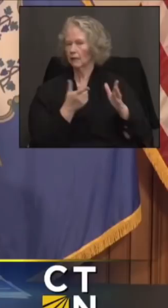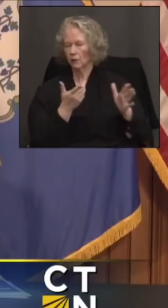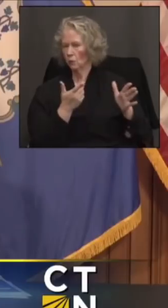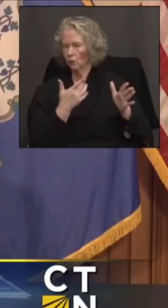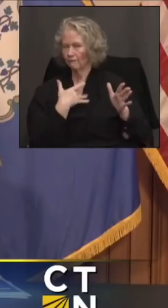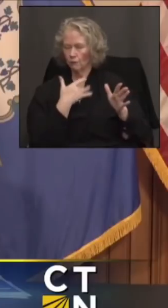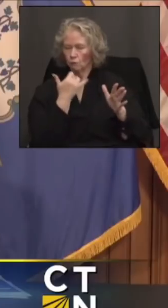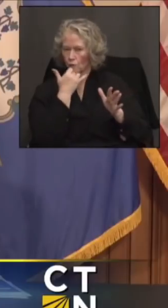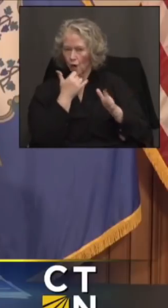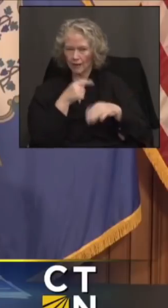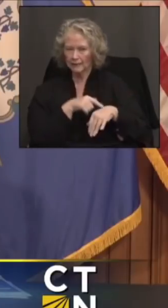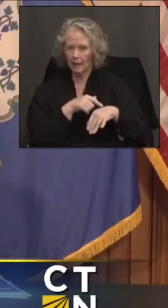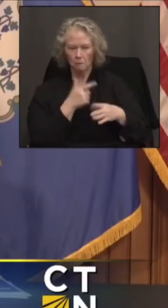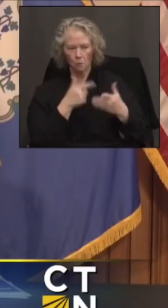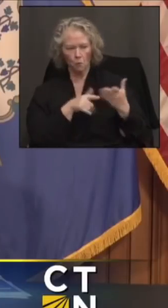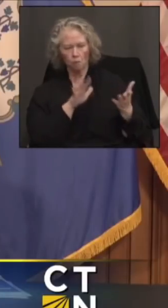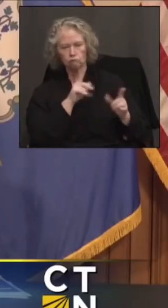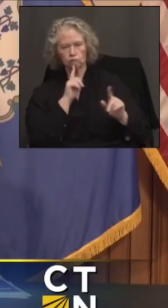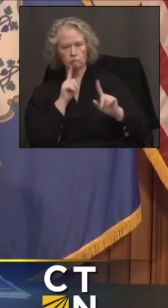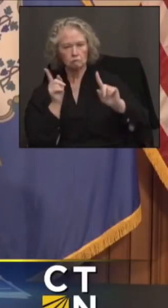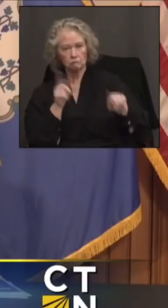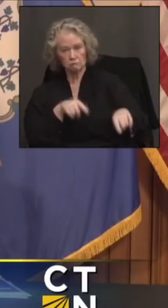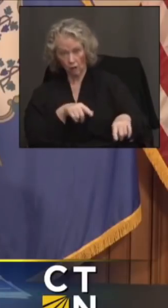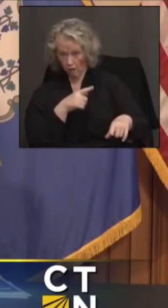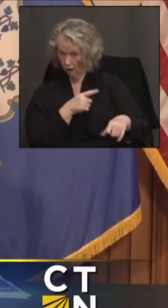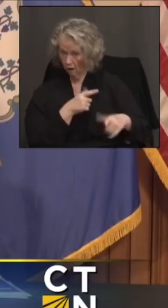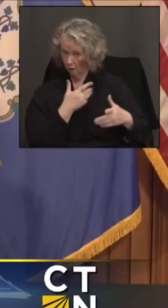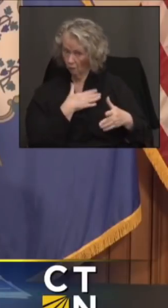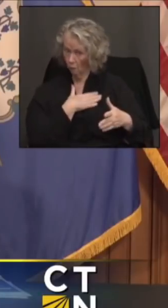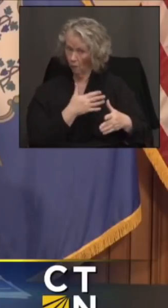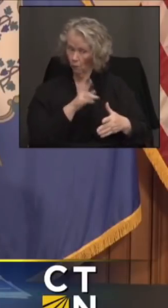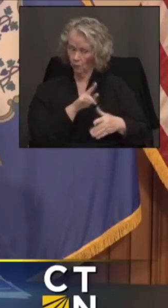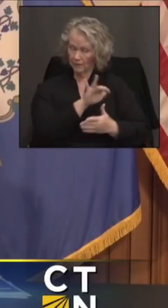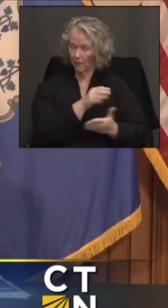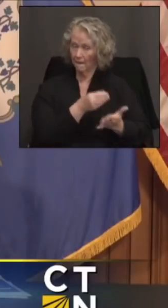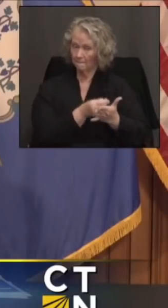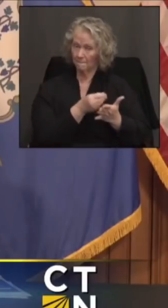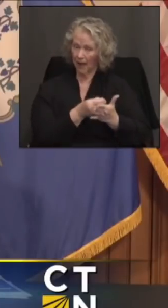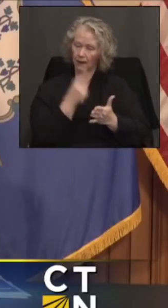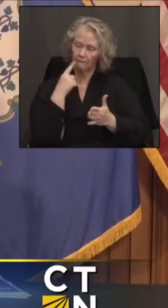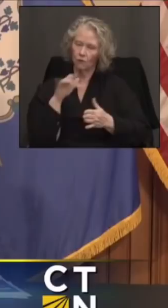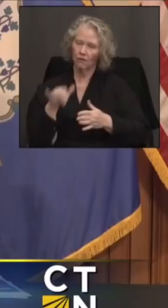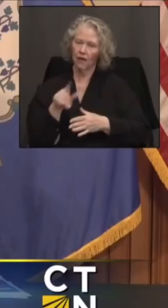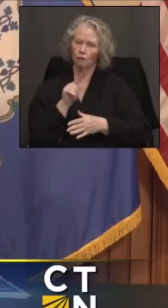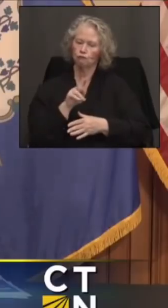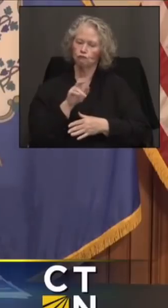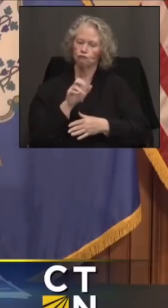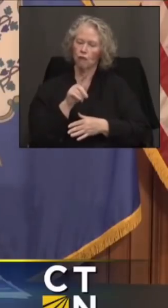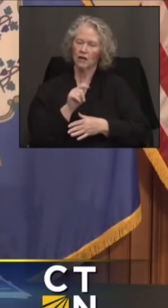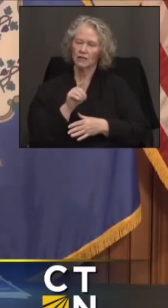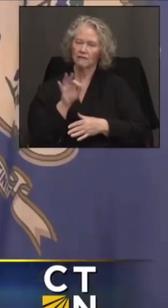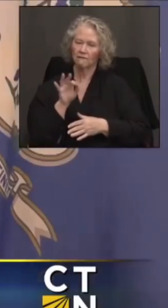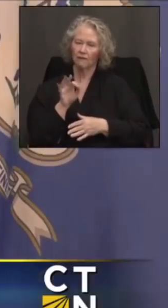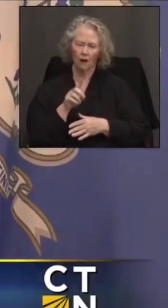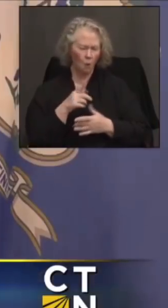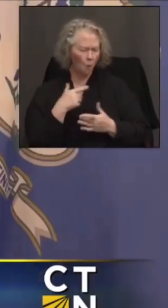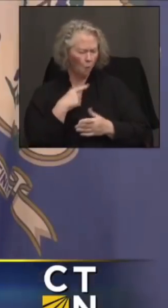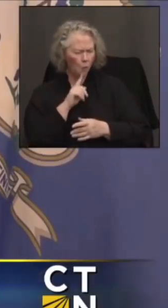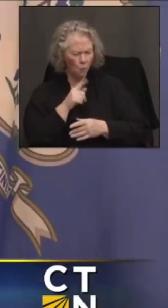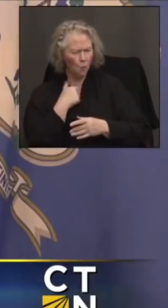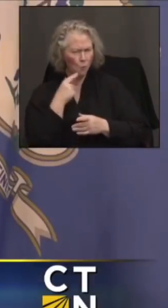would you tell the businesses? I mean, would you be willing to commit some of that money to the trust fund? Look, certainly think about it,